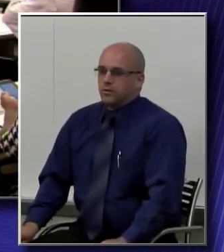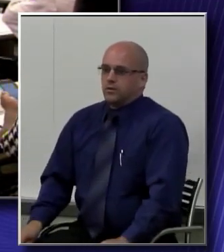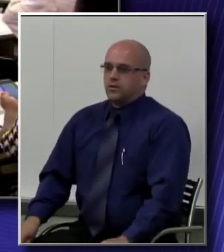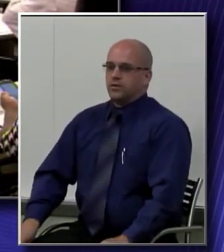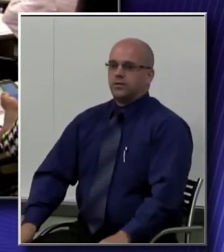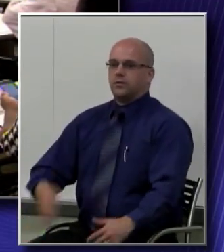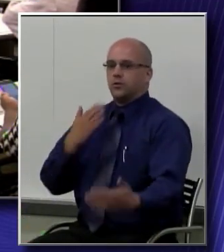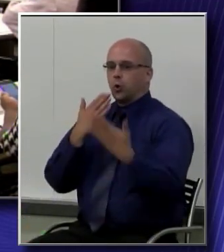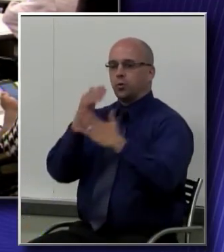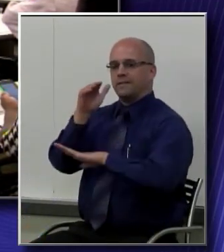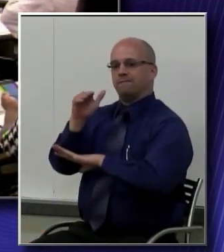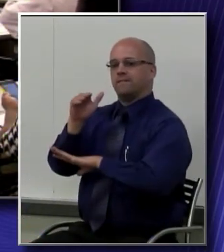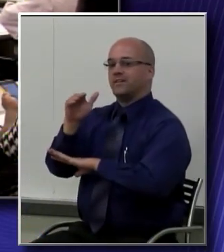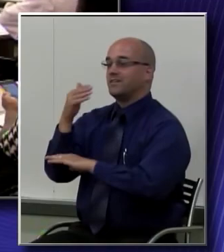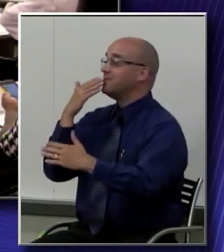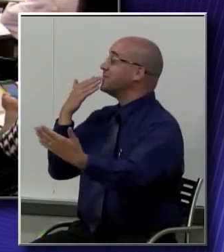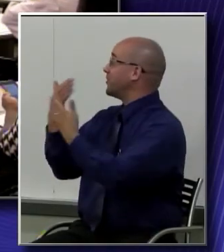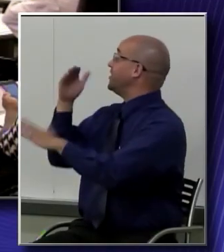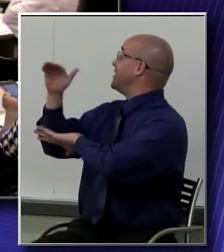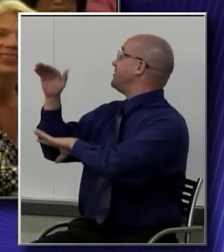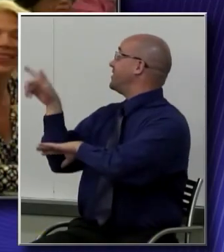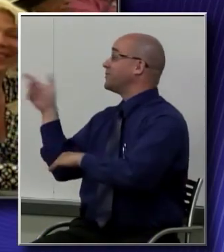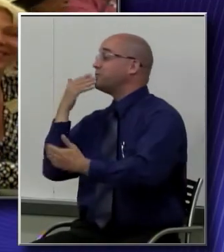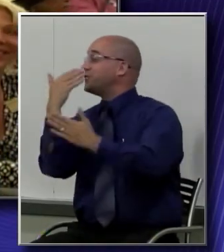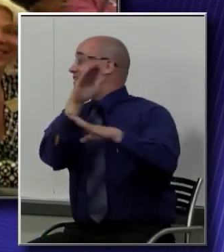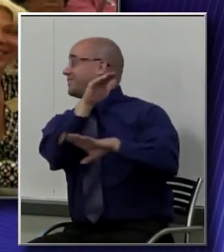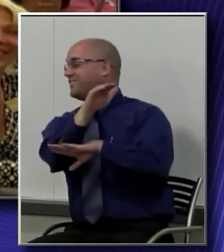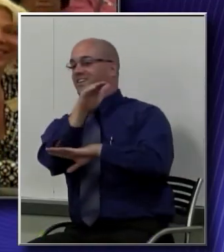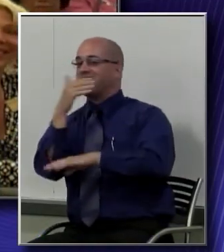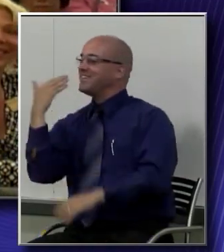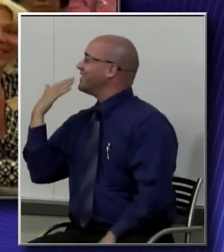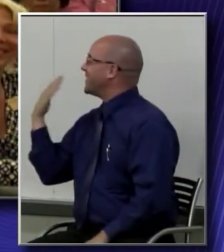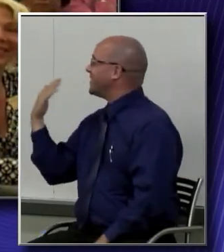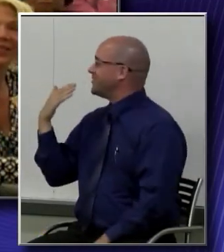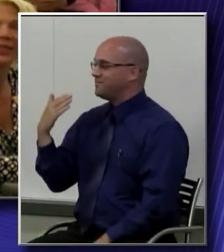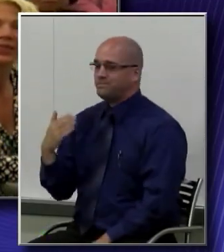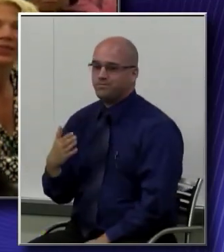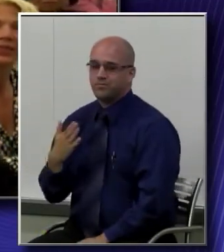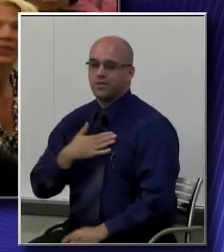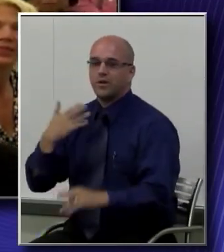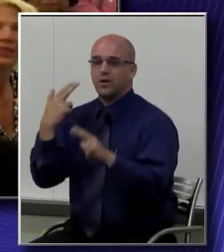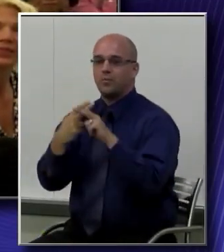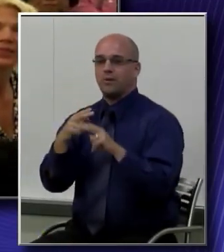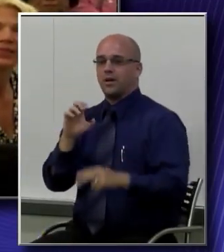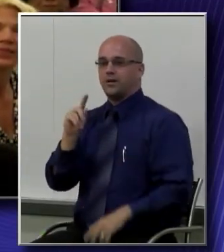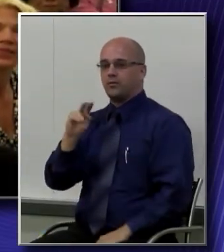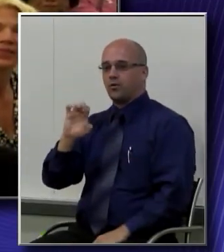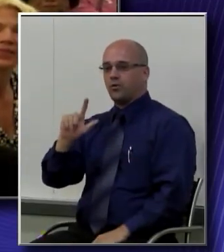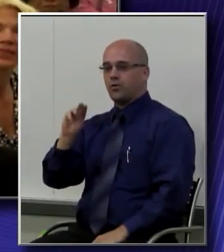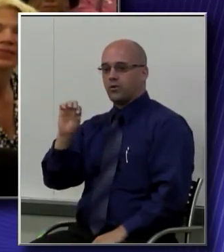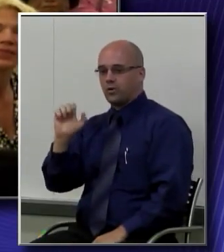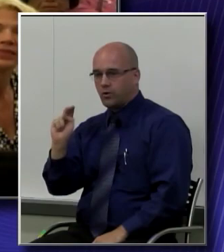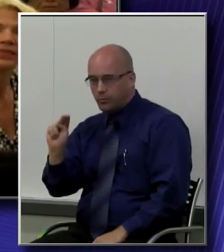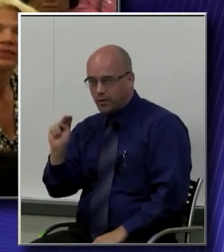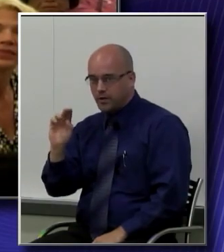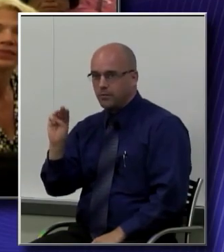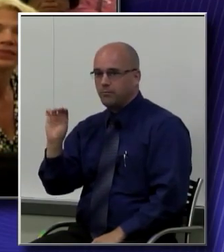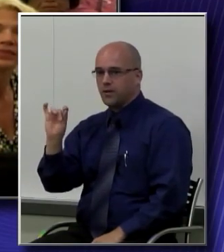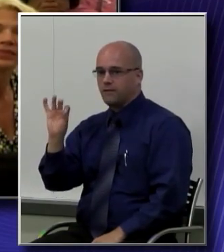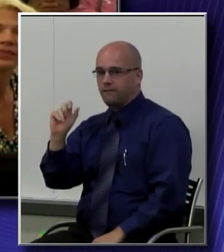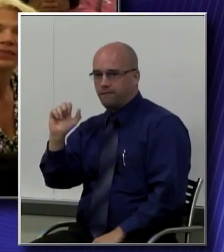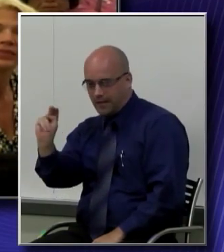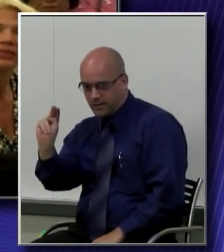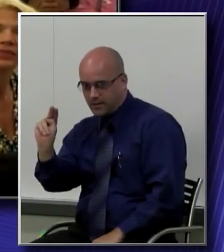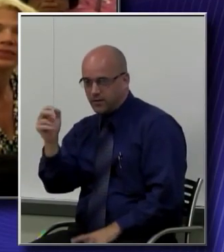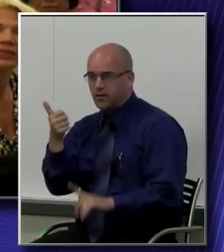Good evening. Good evening. Thank you very much. My name is Coracole McFadden. I am an